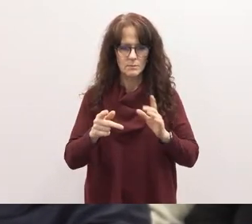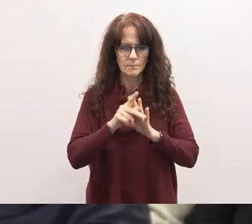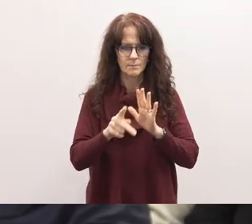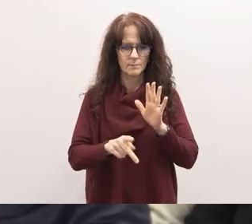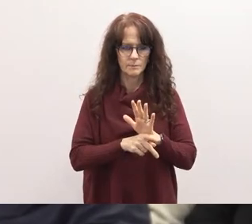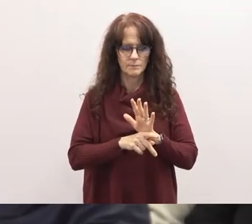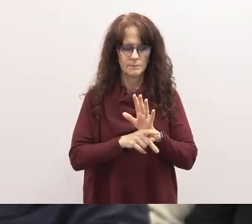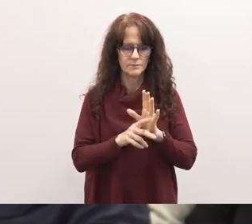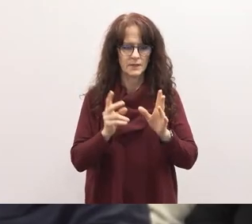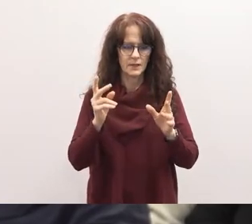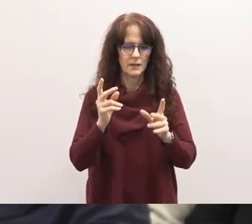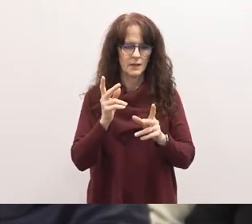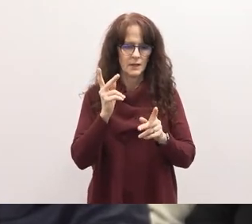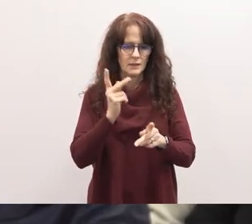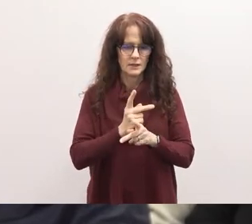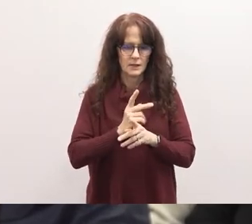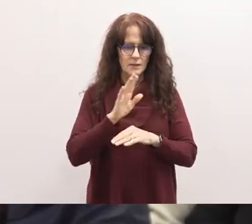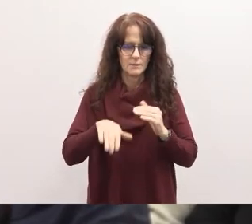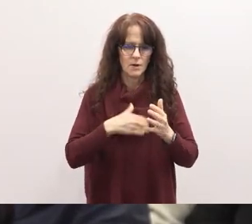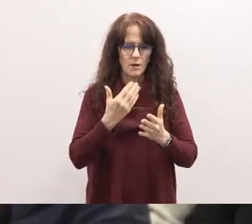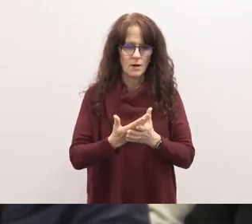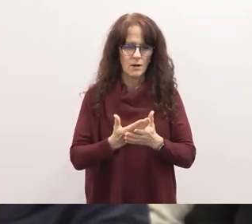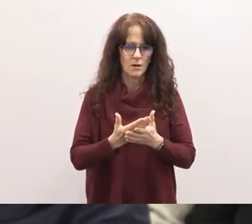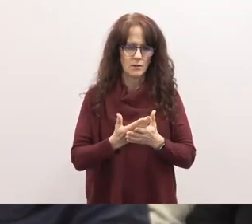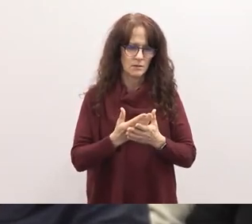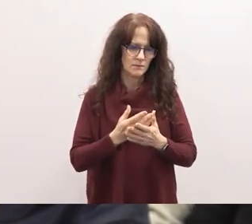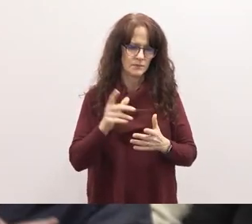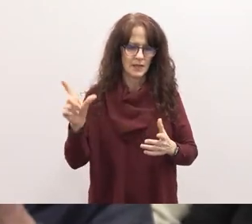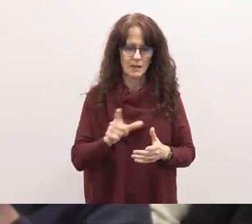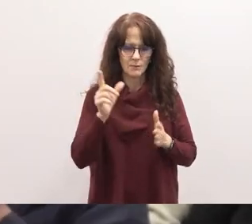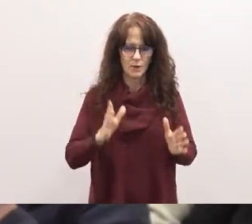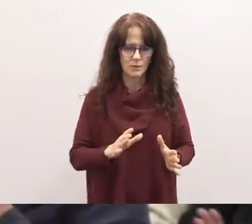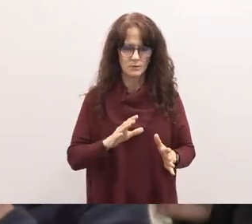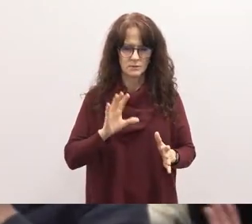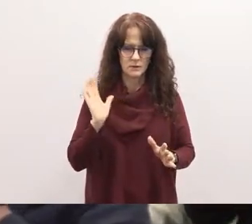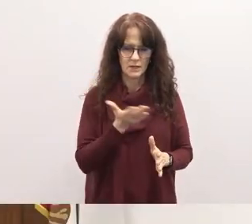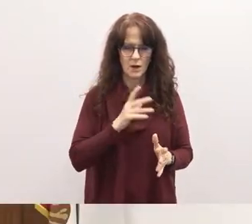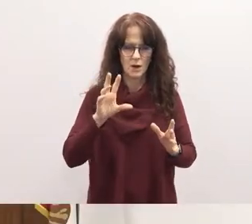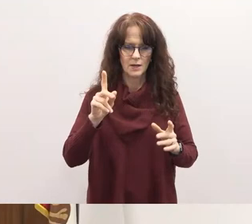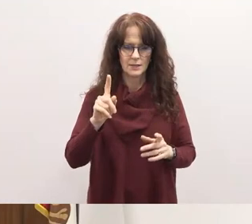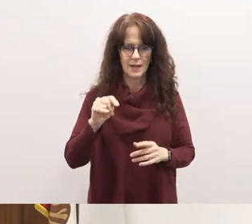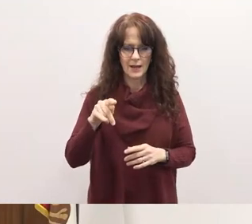and keep teacher librarians in all of our Title I schools. Thank you.